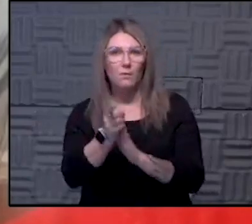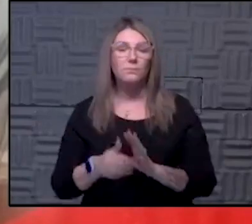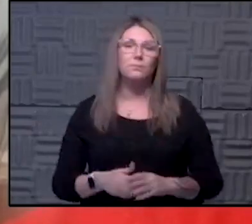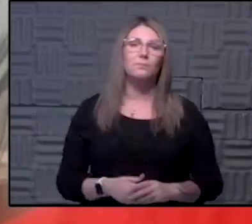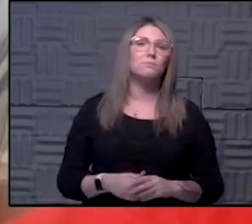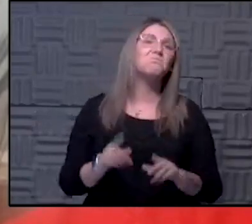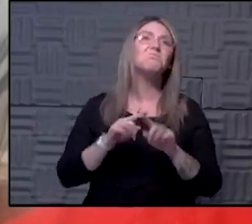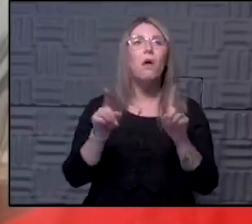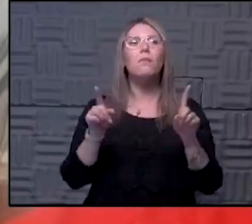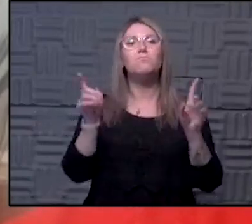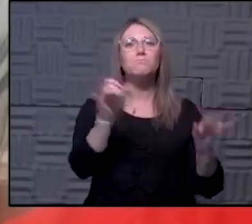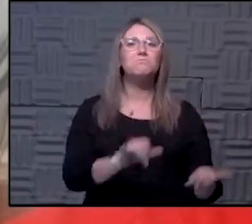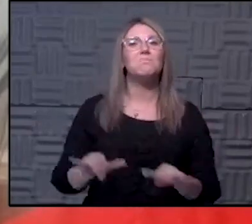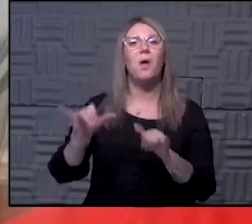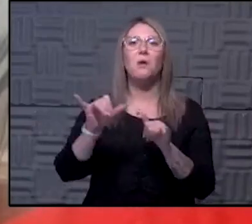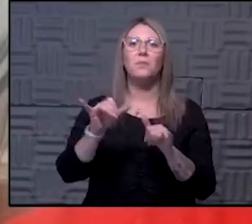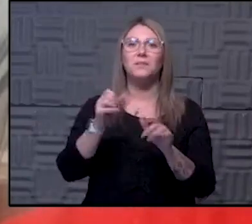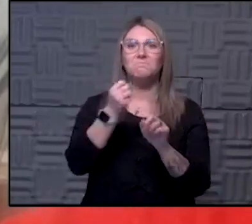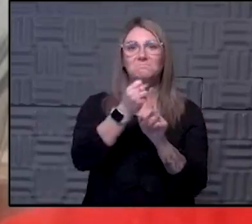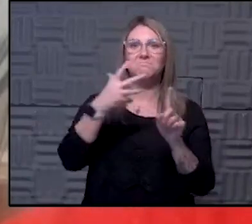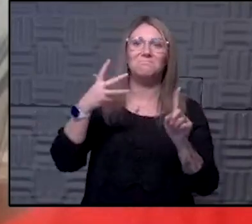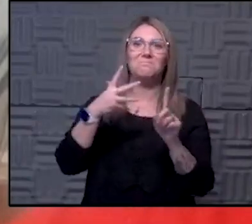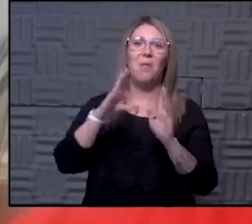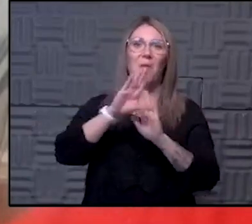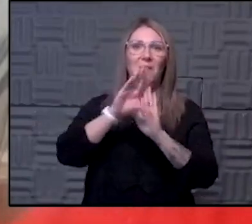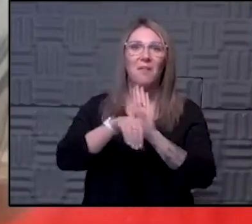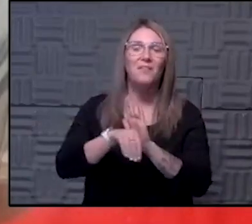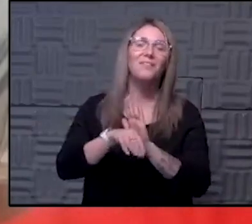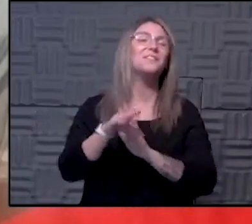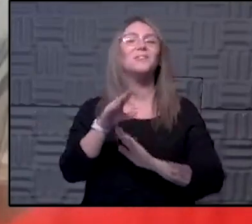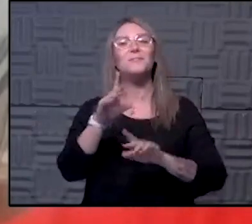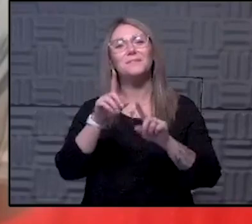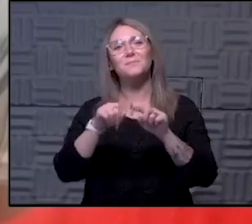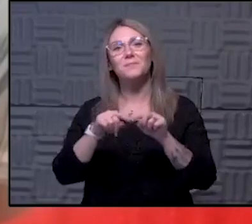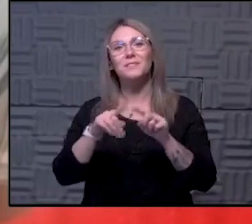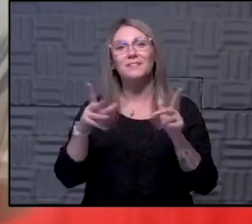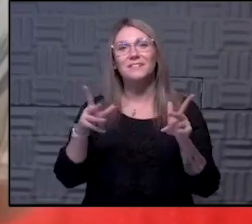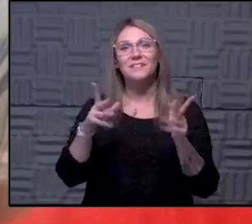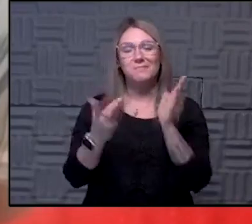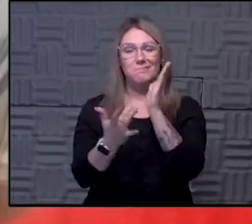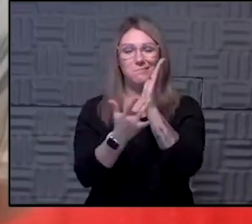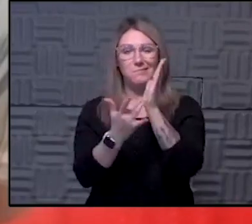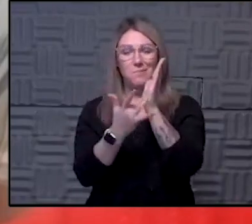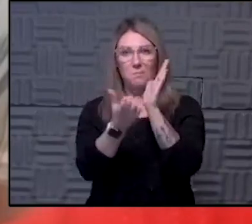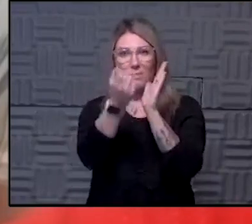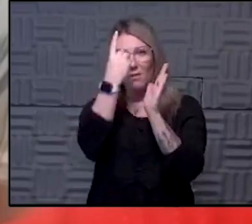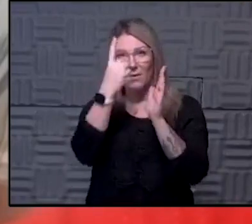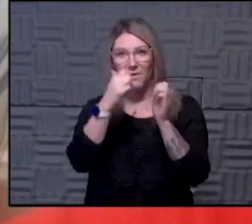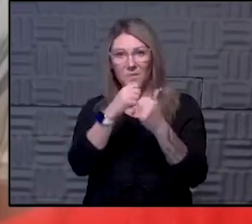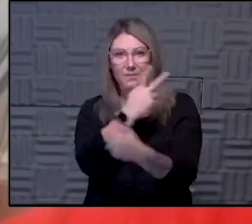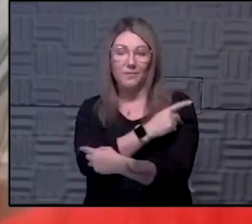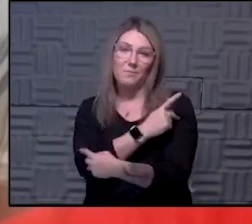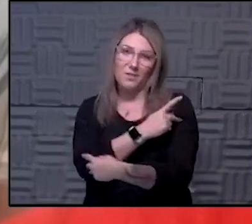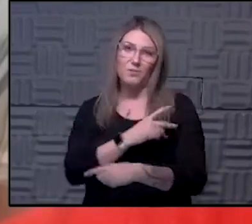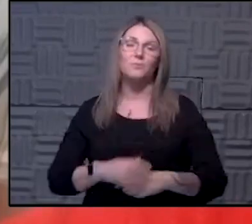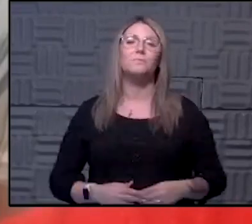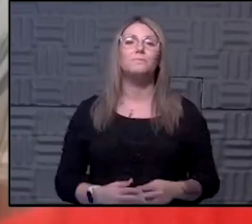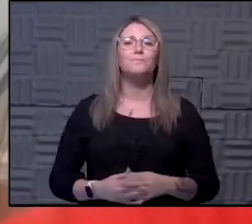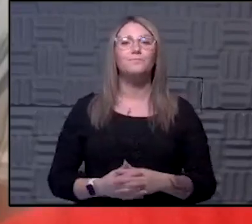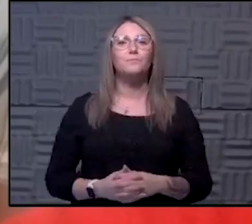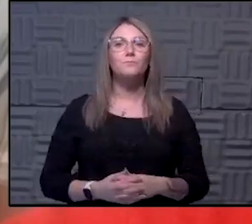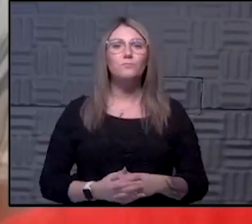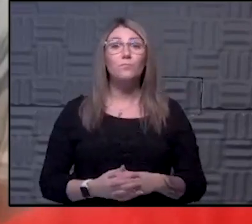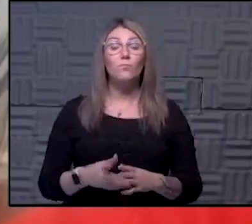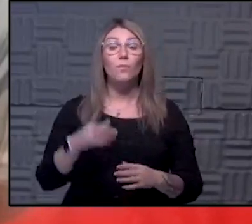not uncommon for those to exceed 30 minutes, just depending on the technical competency of the patient. And